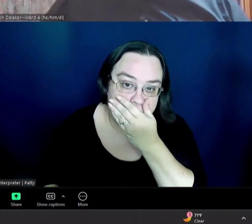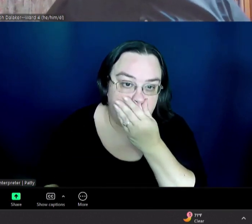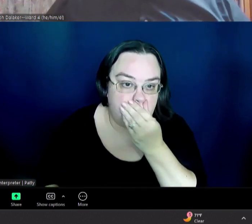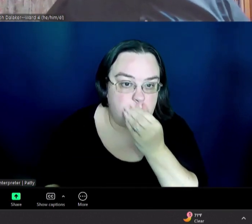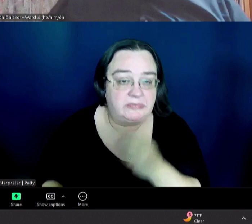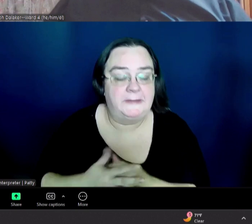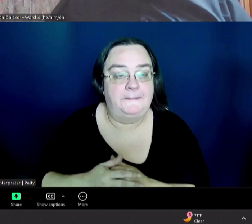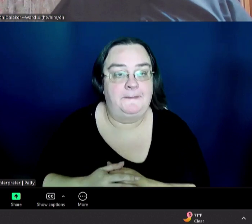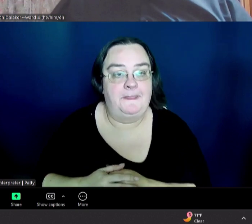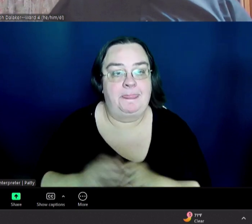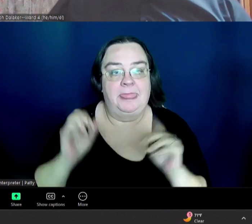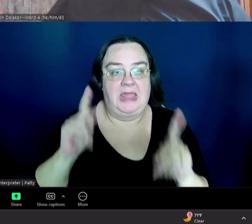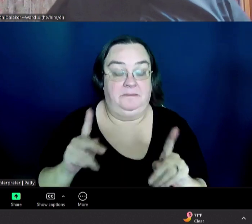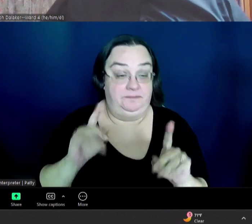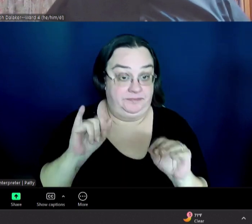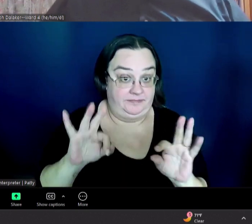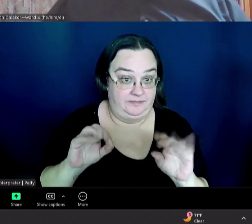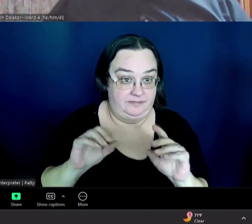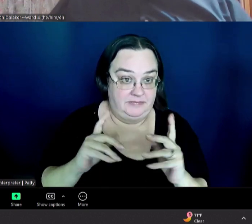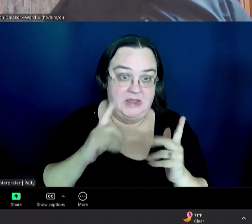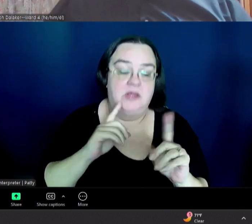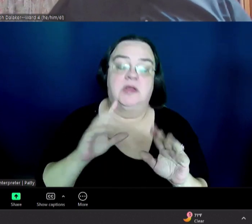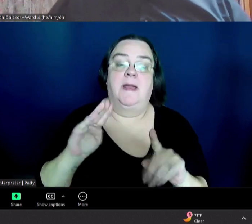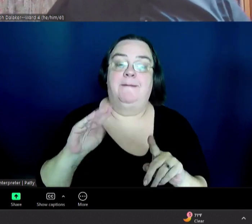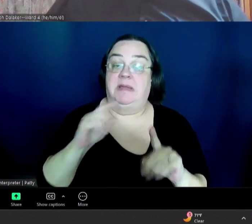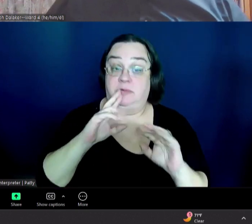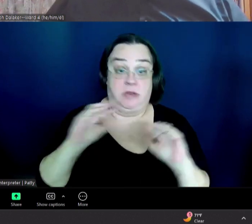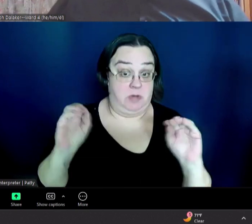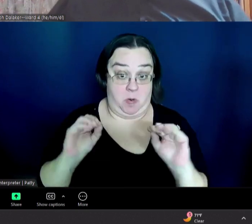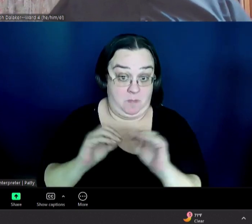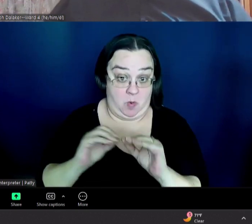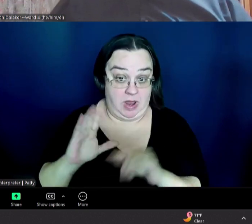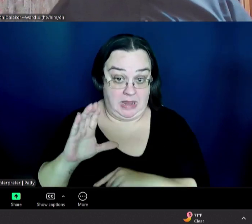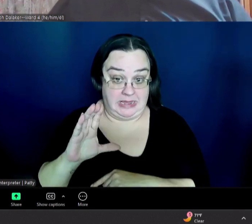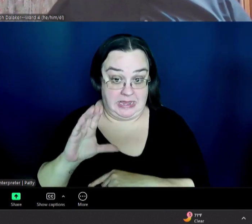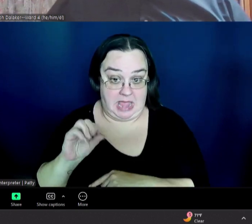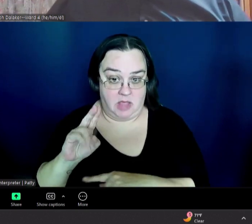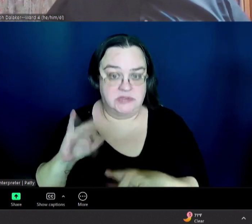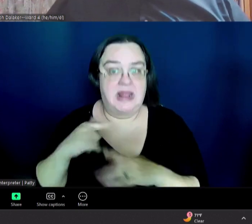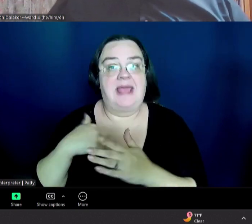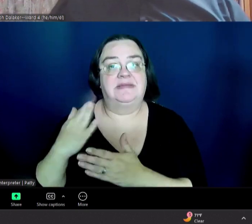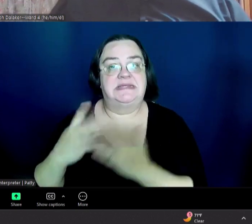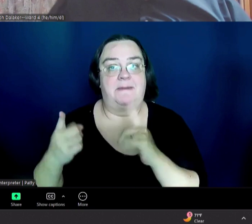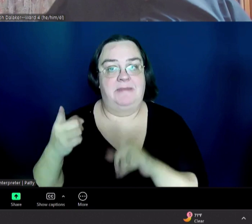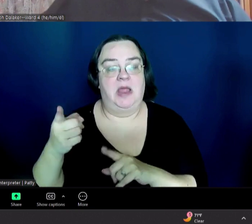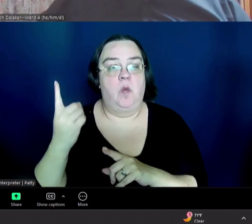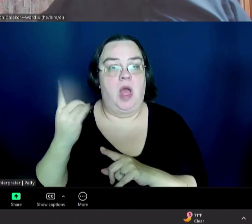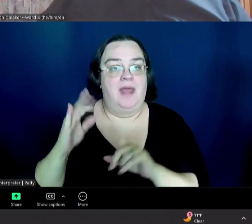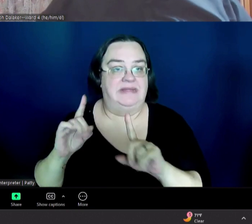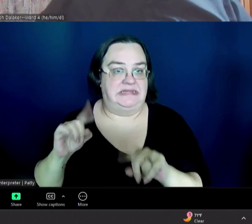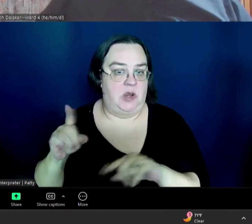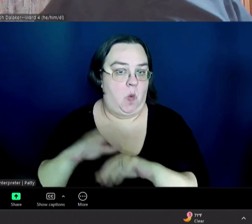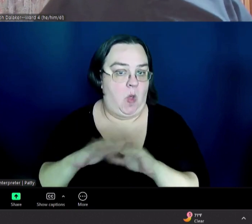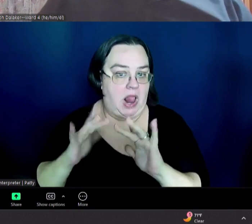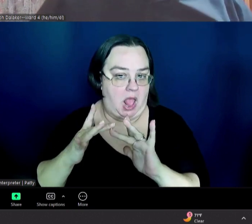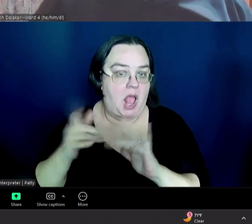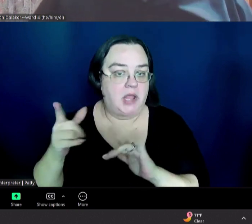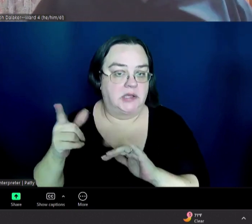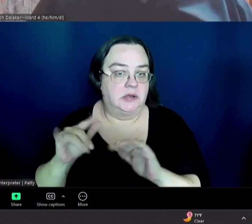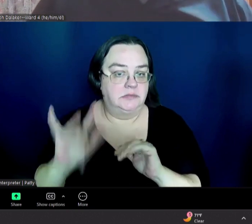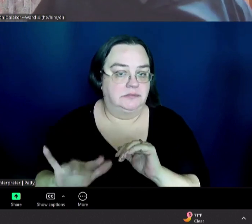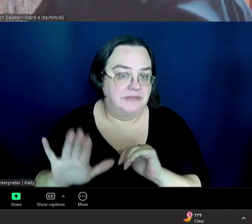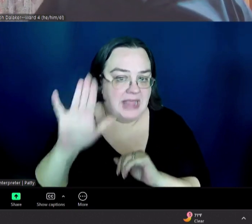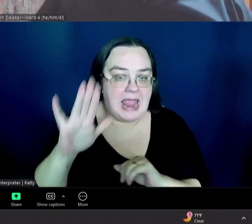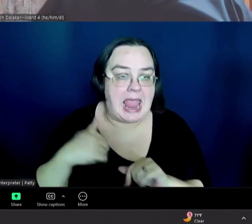Okay, if there's nothing with council, there's a hand raised in our online audience, and I